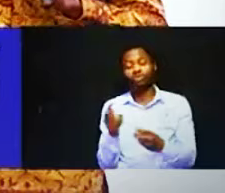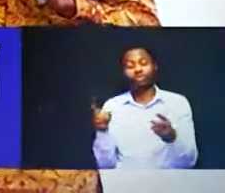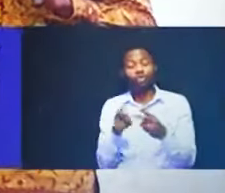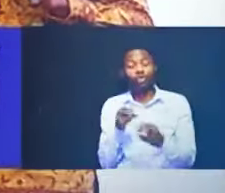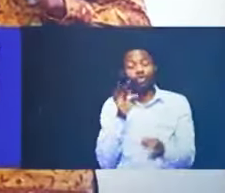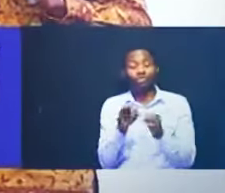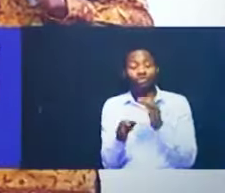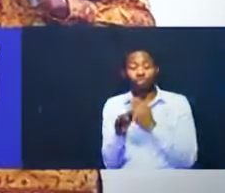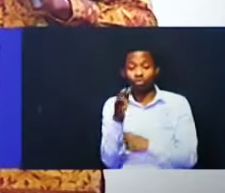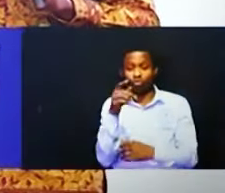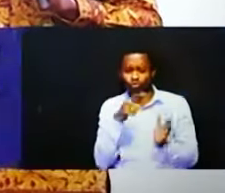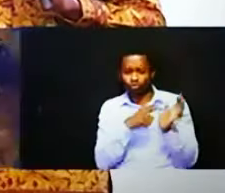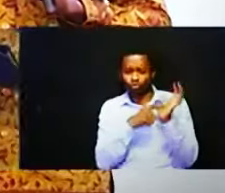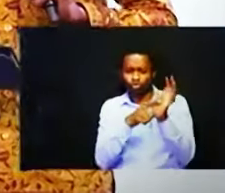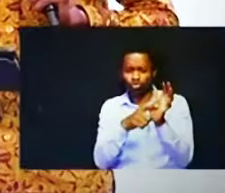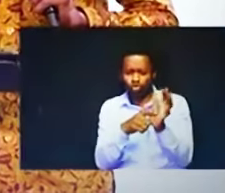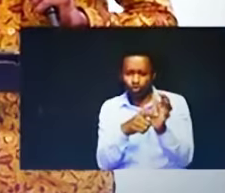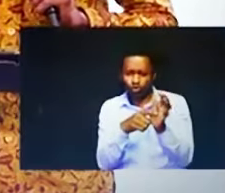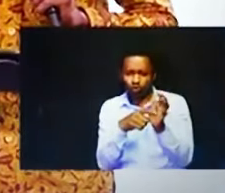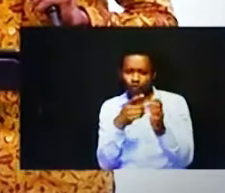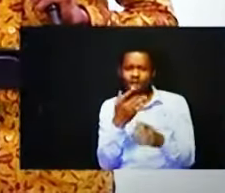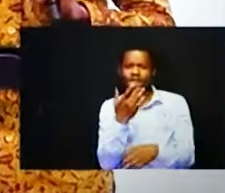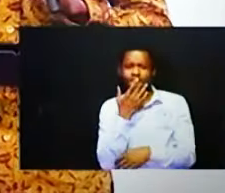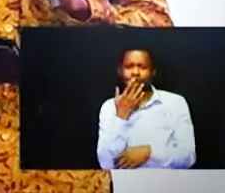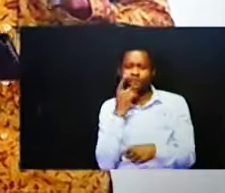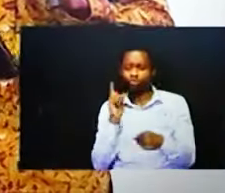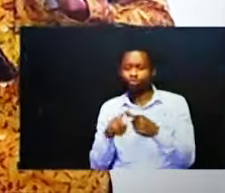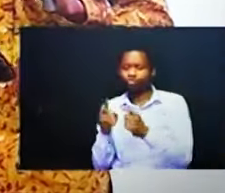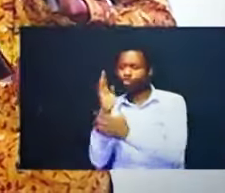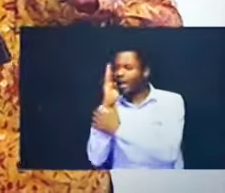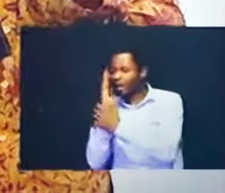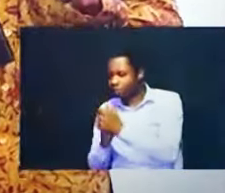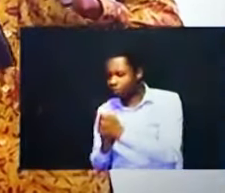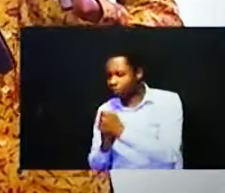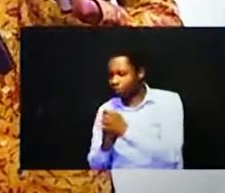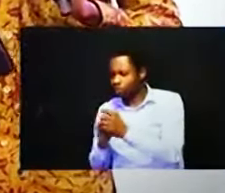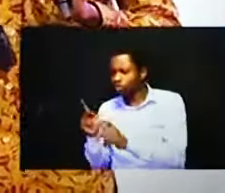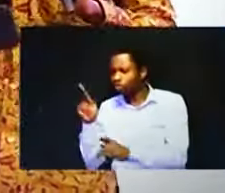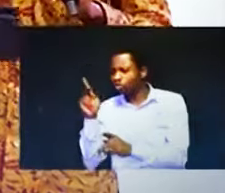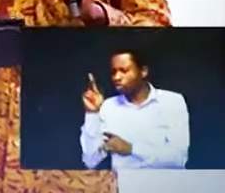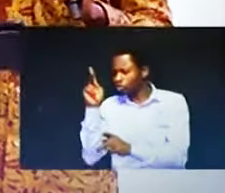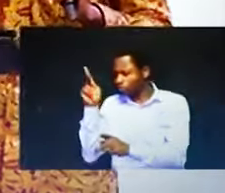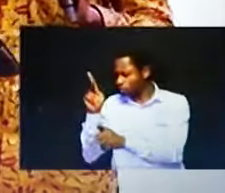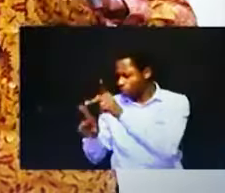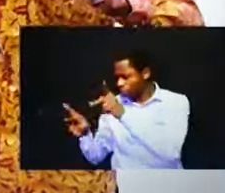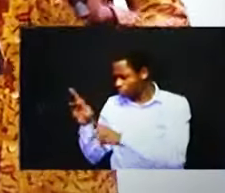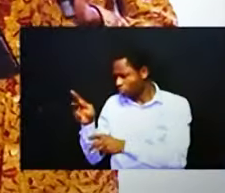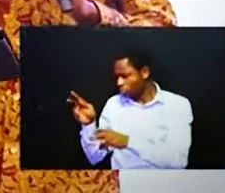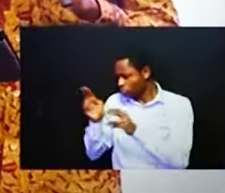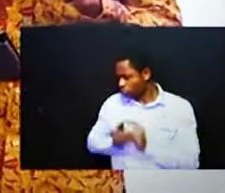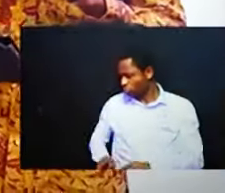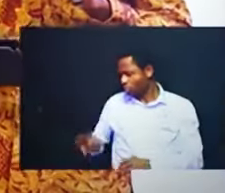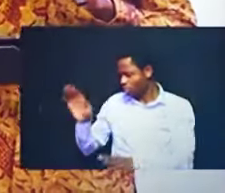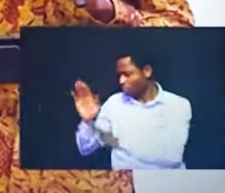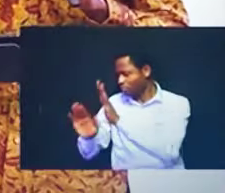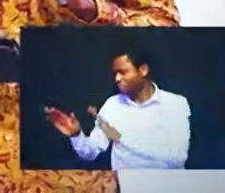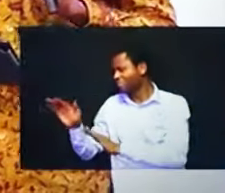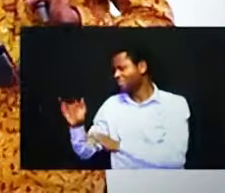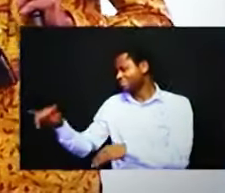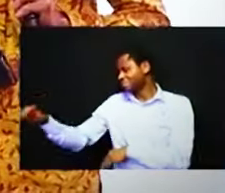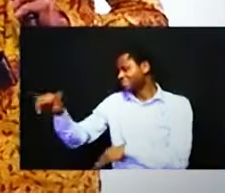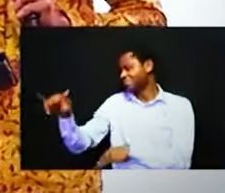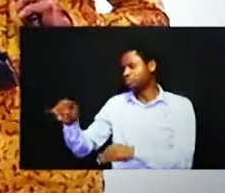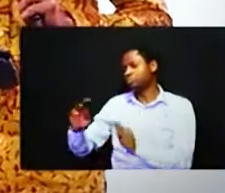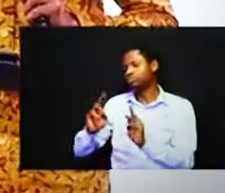favor to the humble, human beings will show favor to you. And this when yankupon eye nipa doye anoyen wa domwa nipa beye osa. Verse